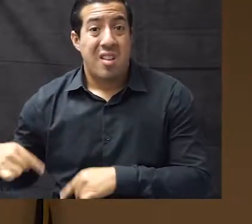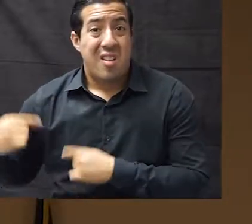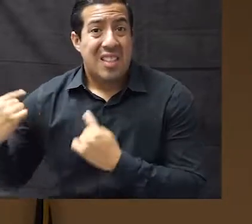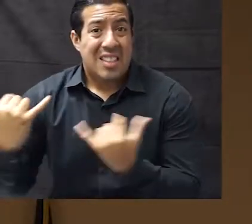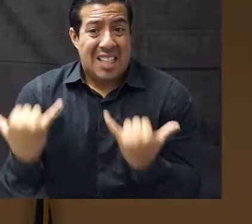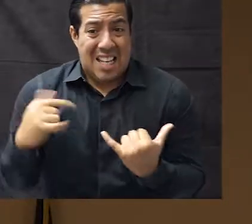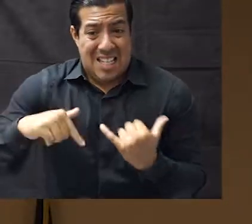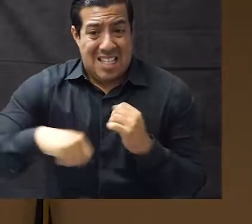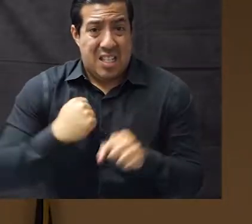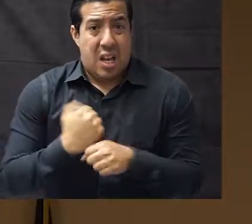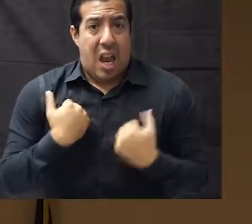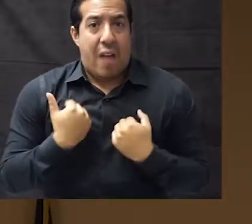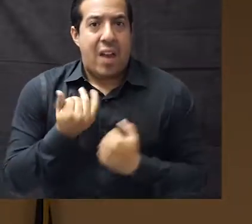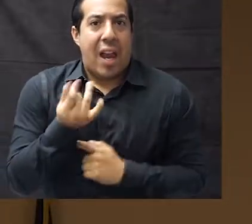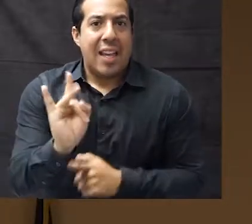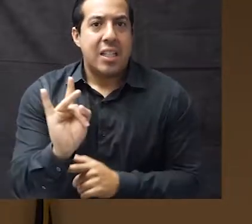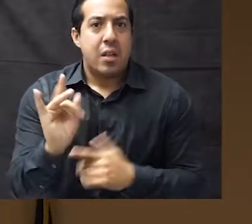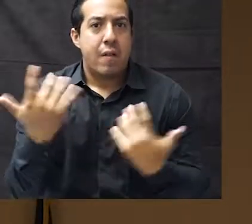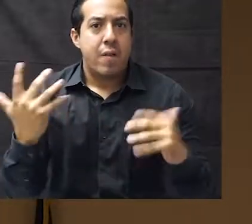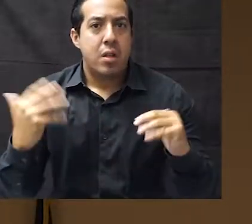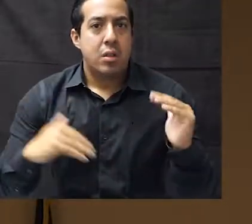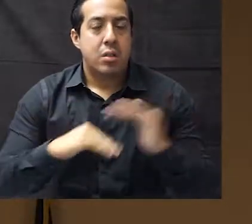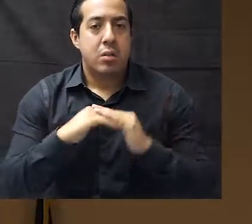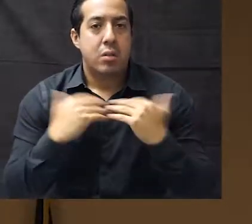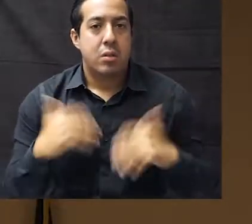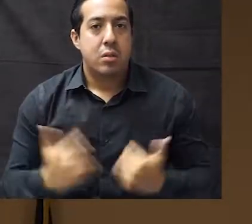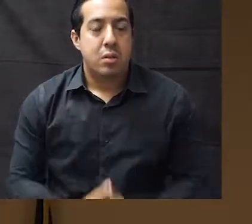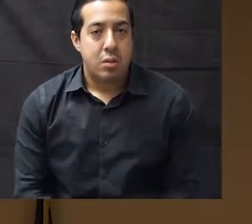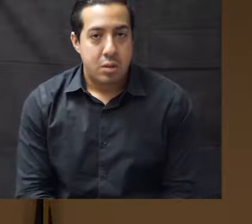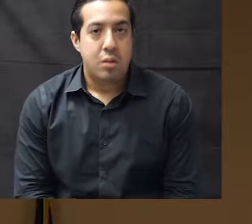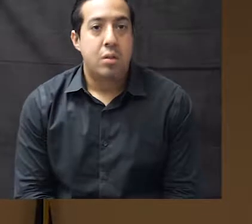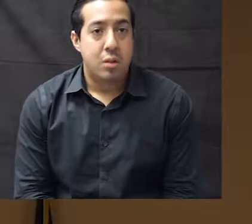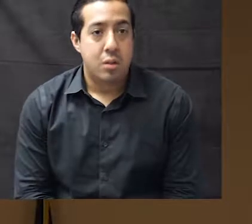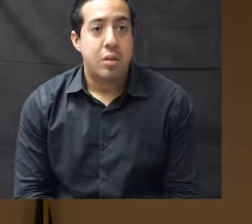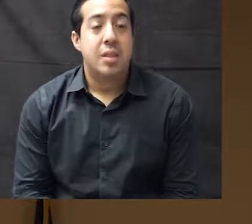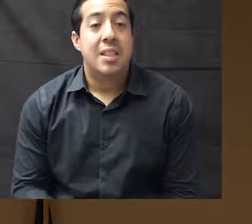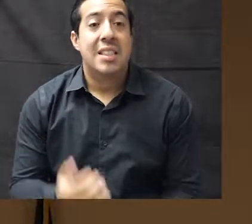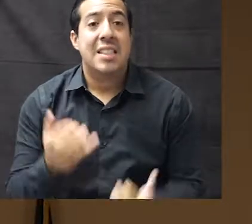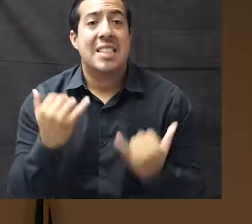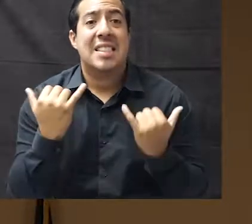24. So far this year, we already have 18.